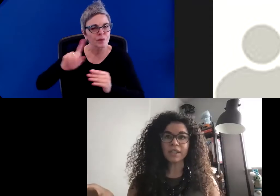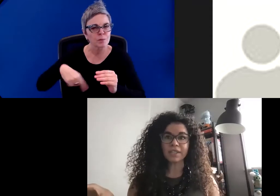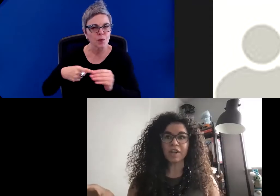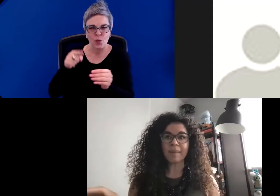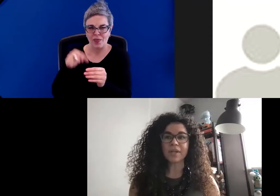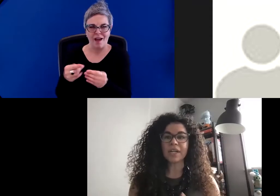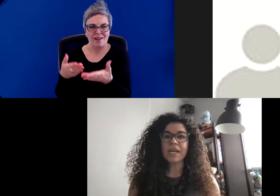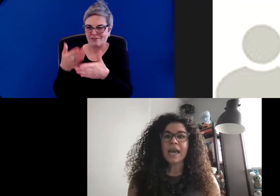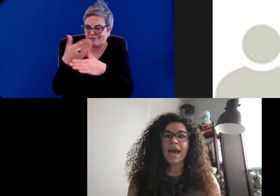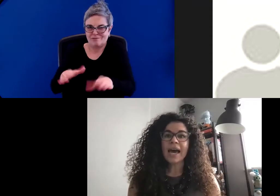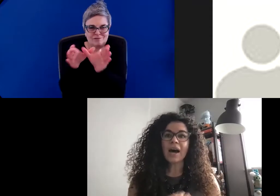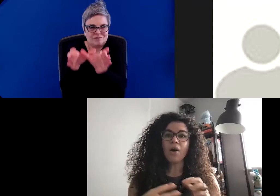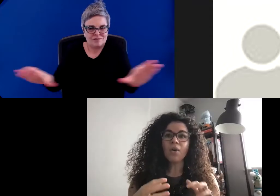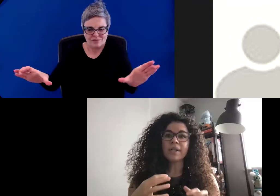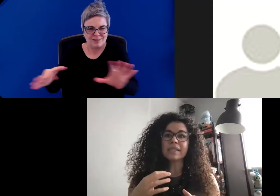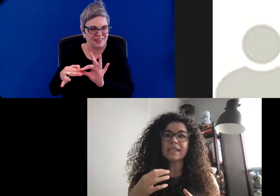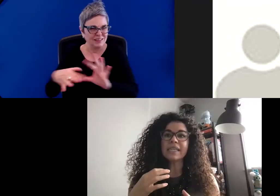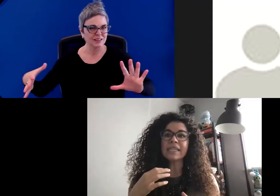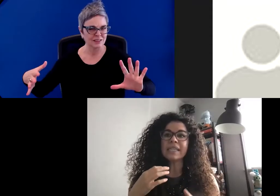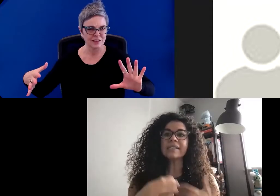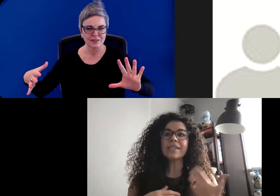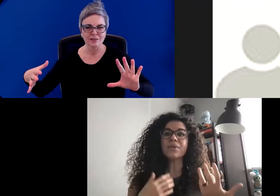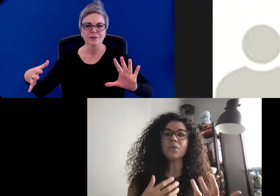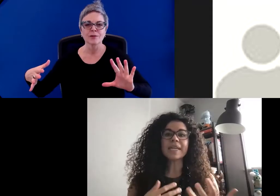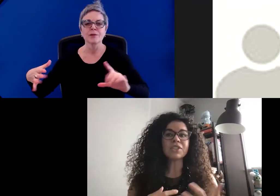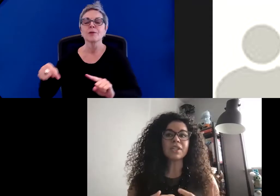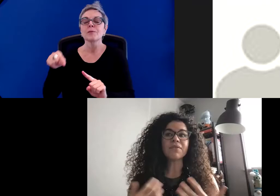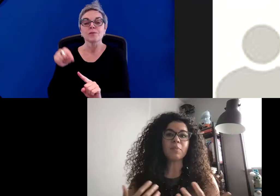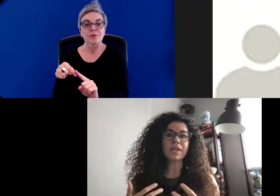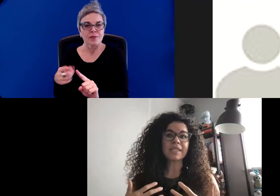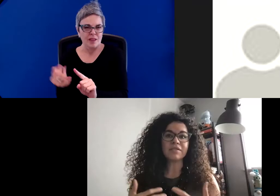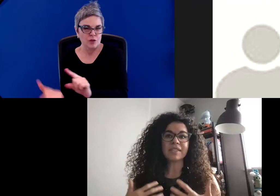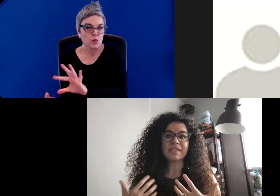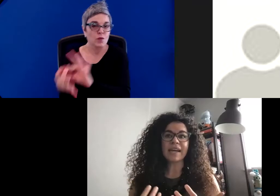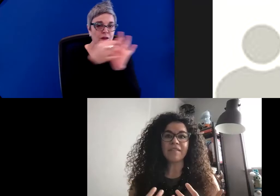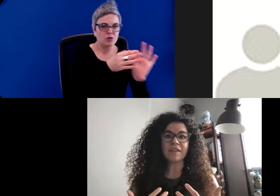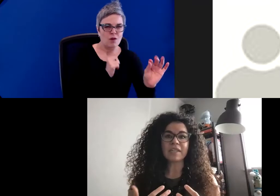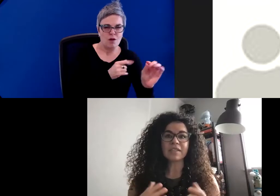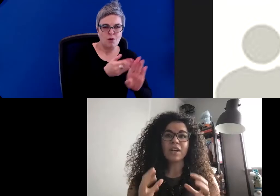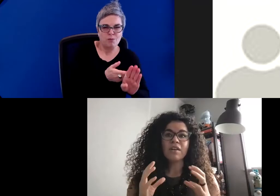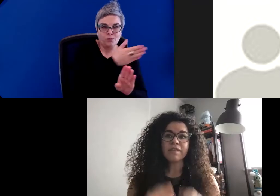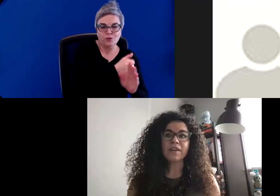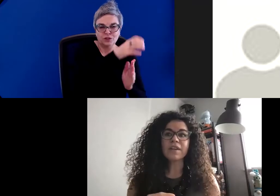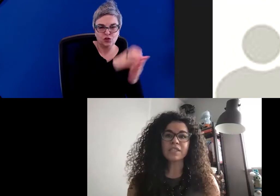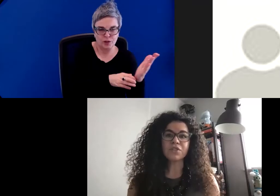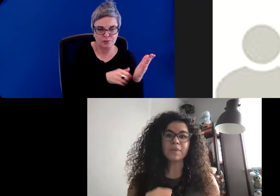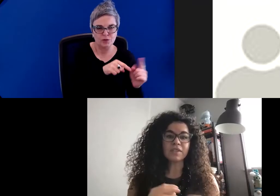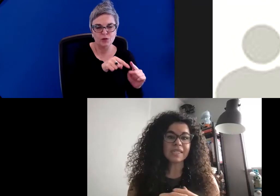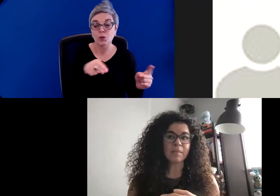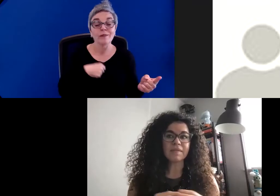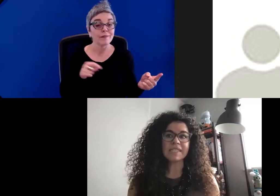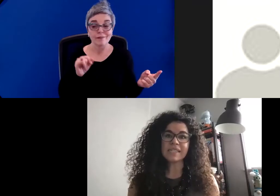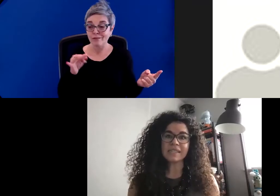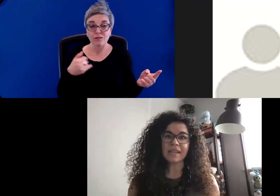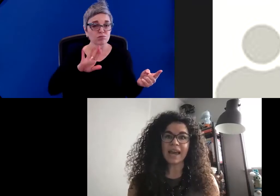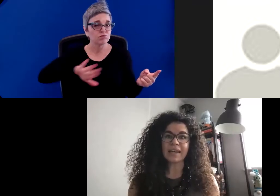our earlier chapter, how the continued erasure of reproductive justice efforts further contributes to